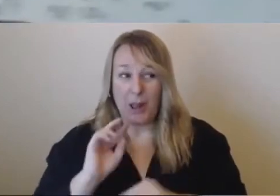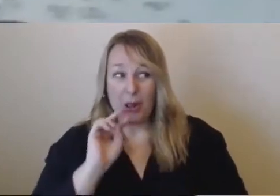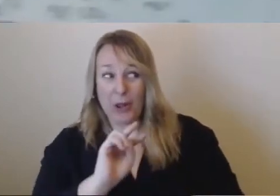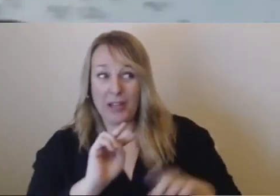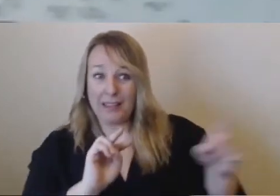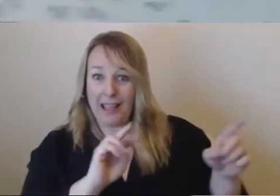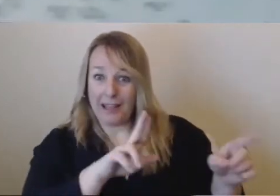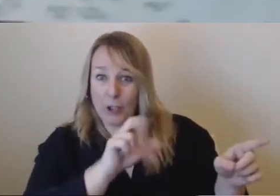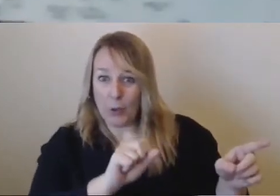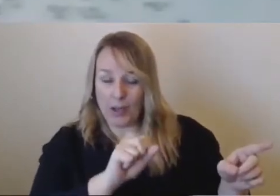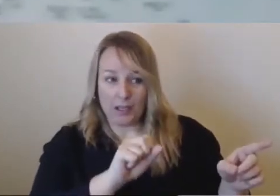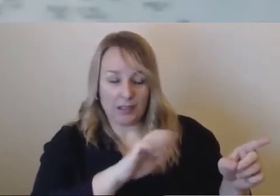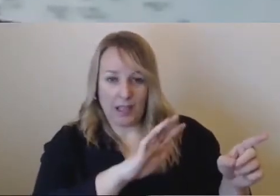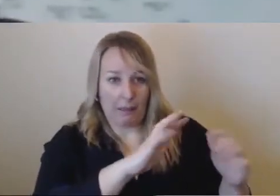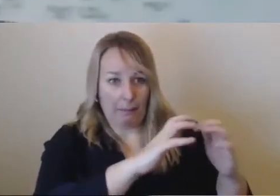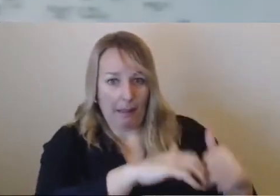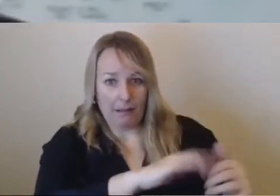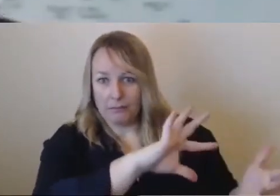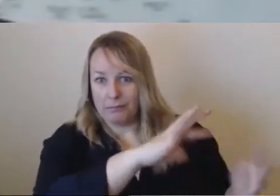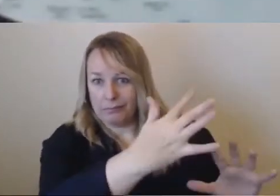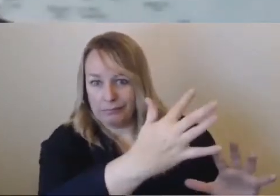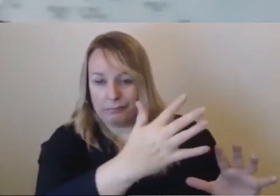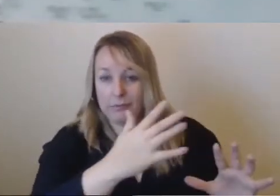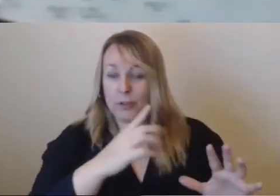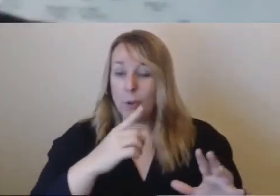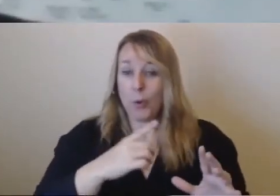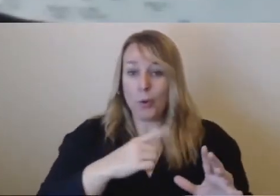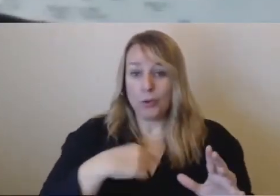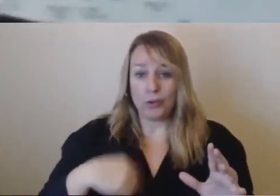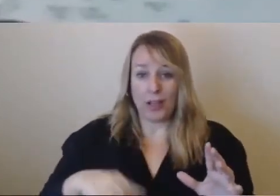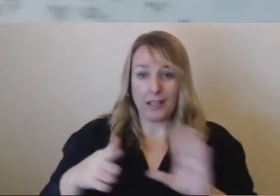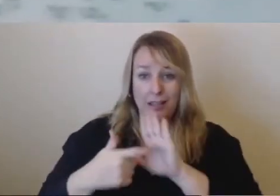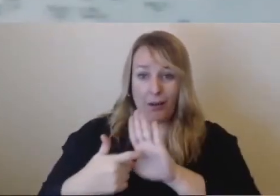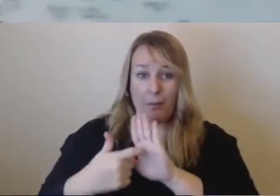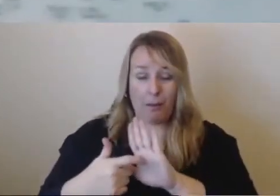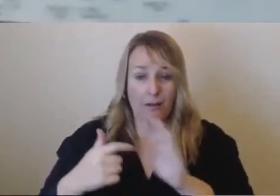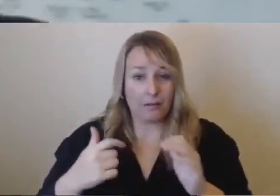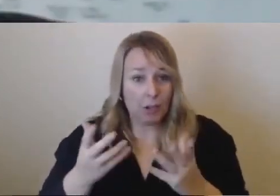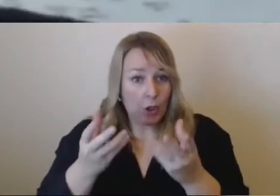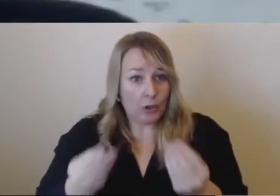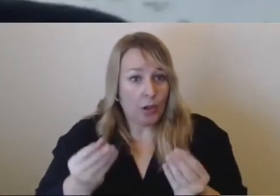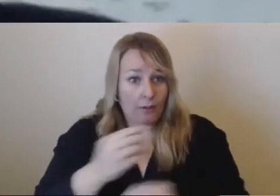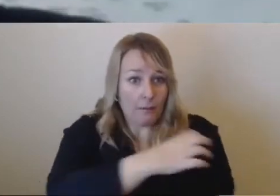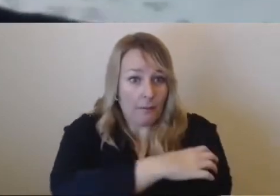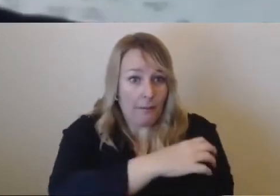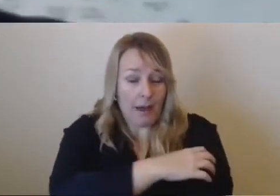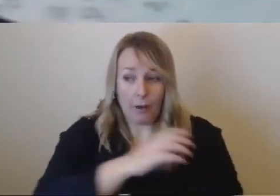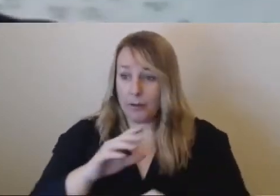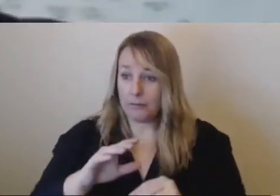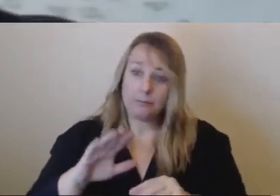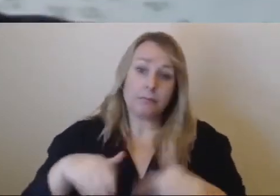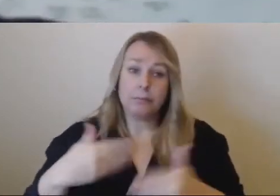it may, this Chinese model, including, sold through its soft power initiative, et cetera, may start